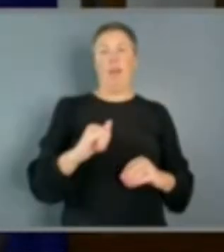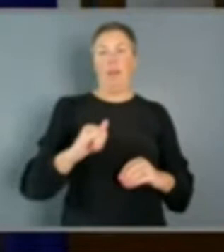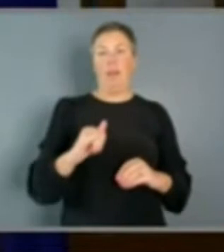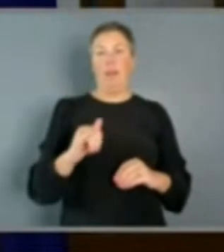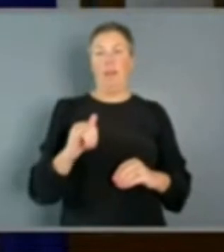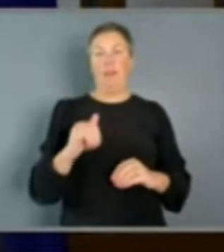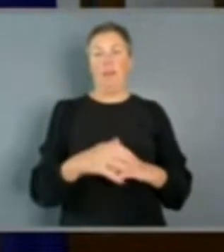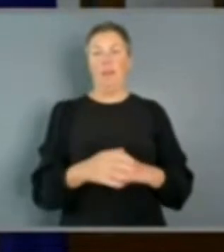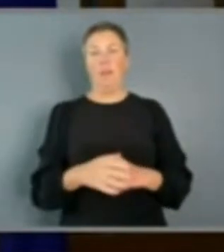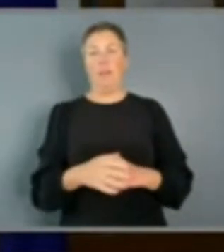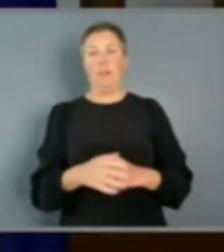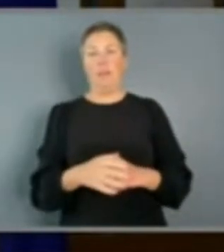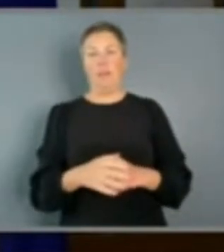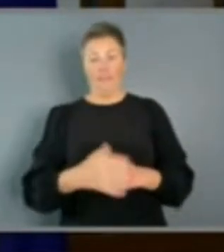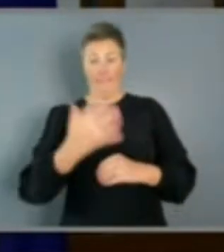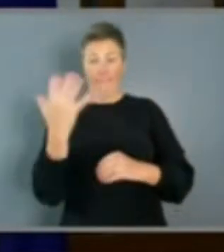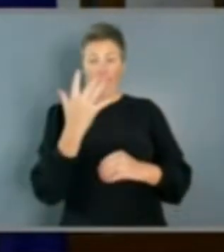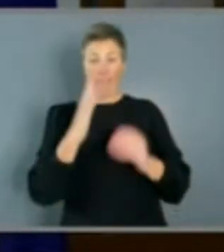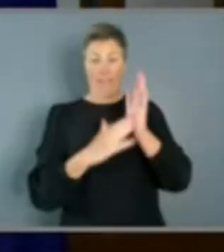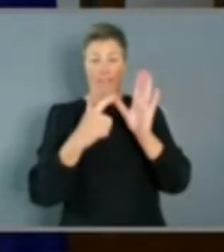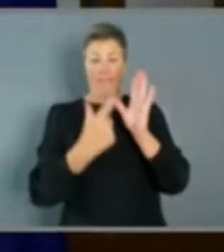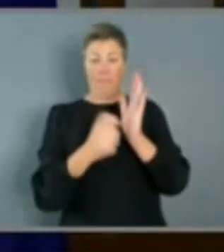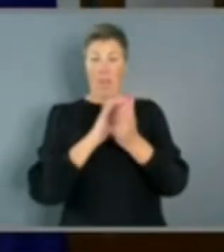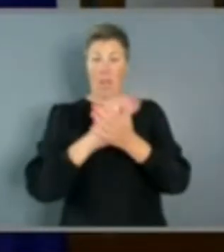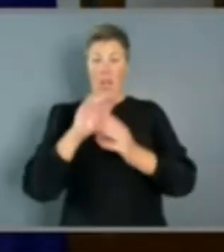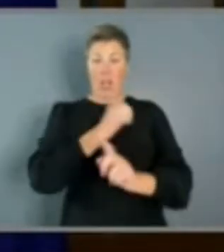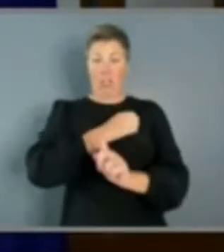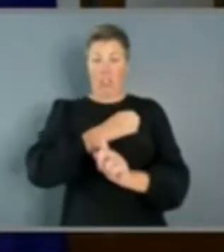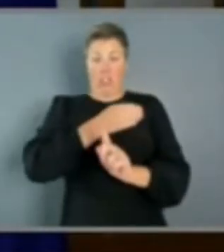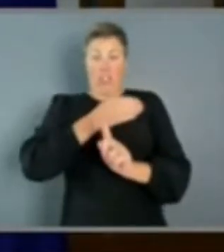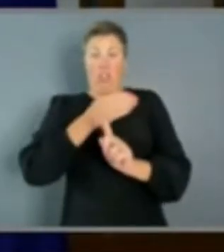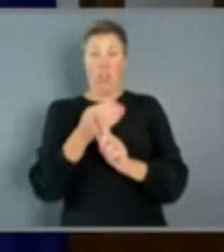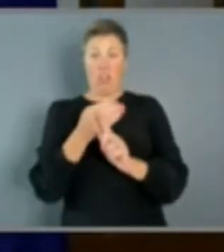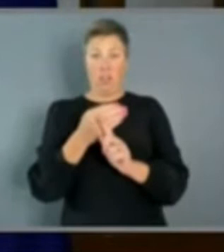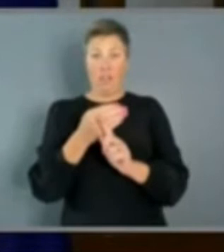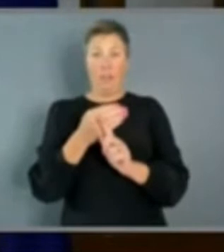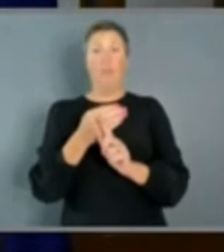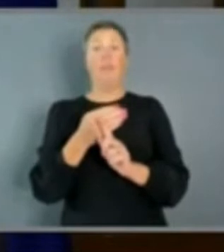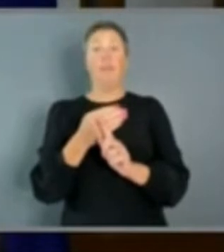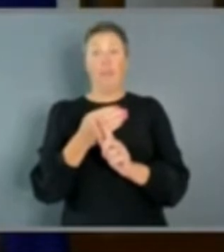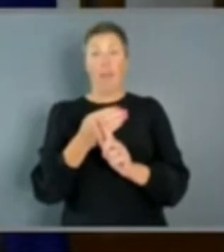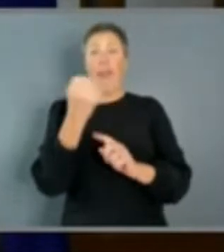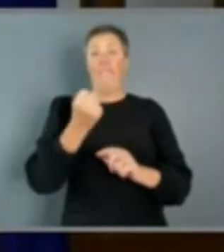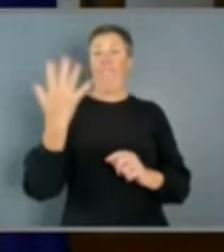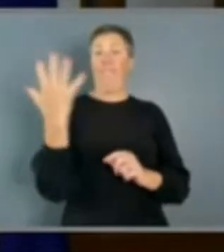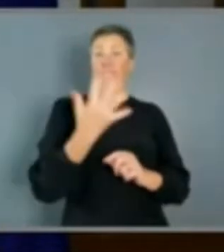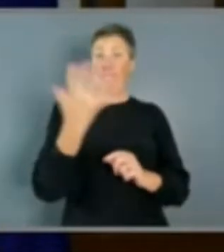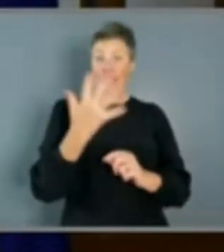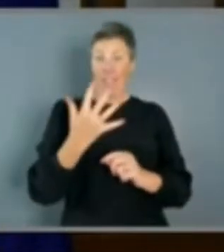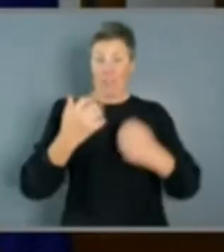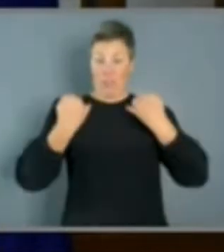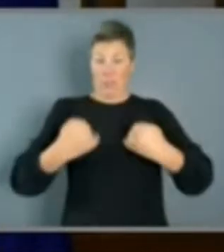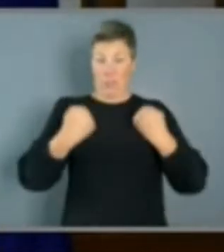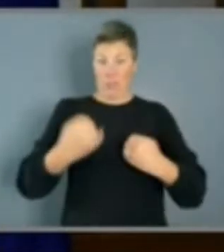15th of March, there have been 32 cases from PNG imported into Australia, into Queensland, and 13 are currently being managed